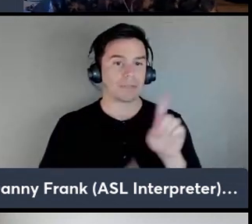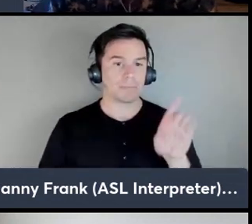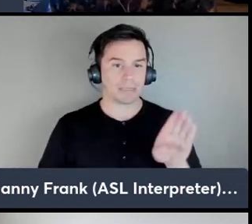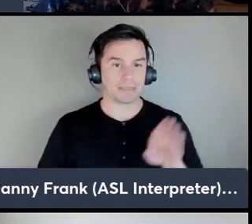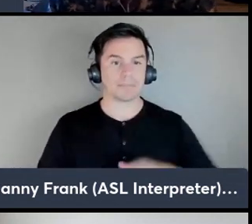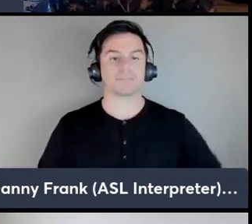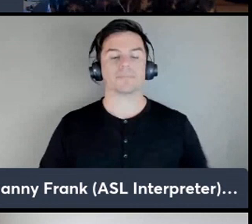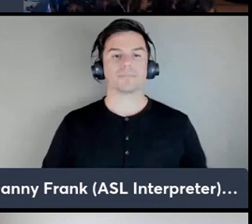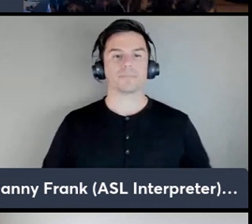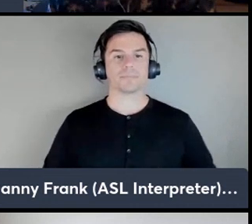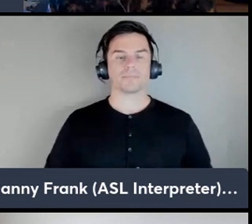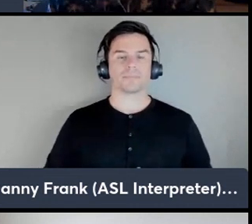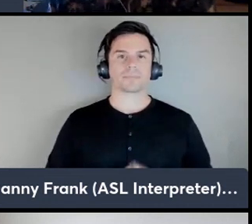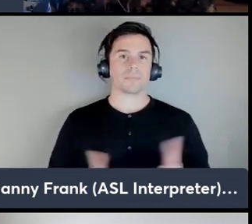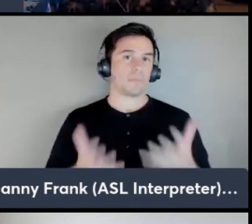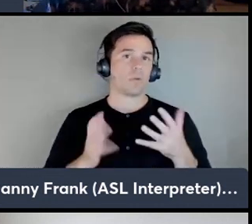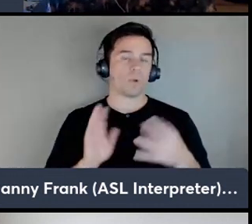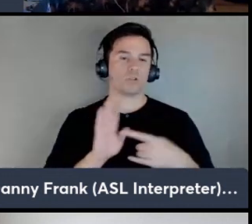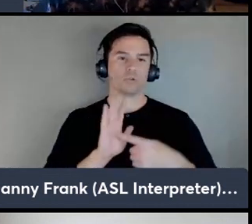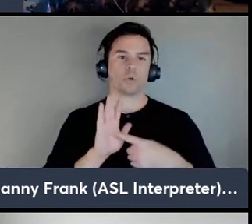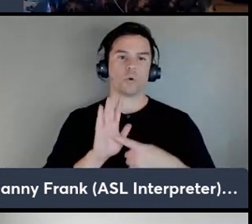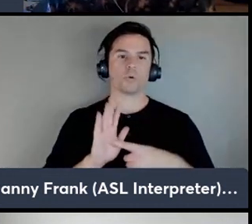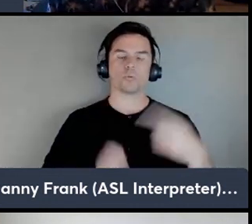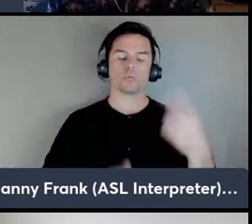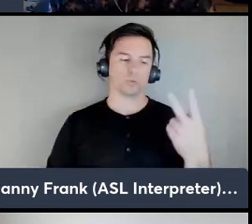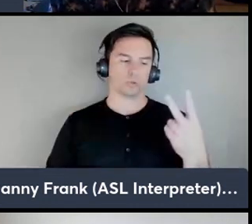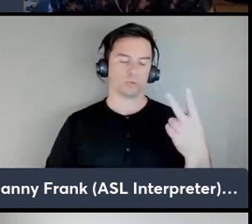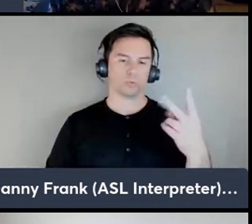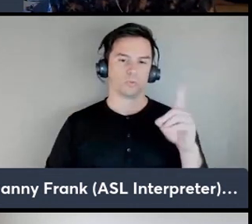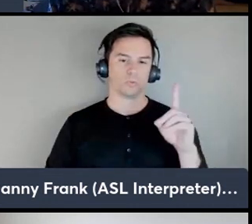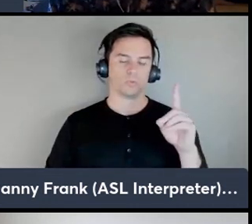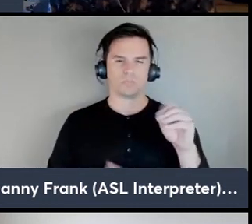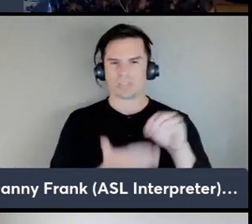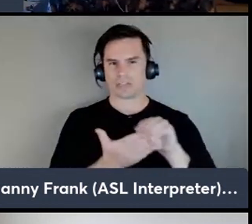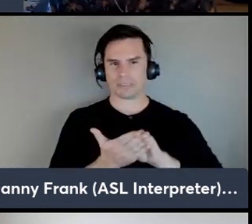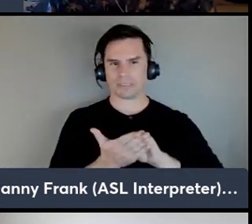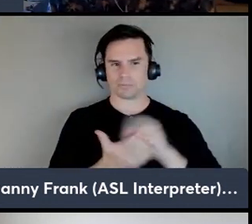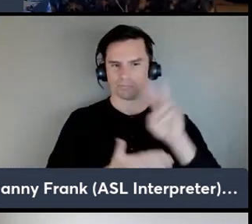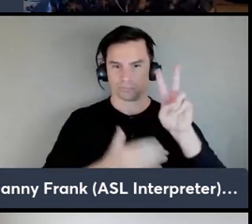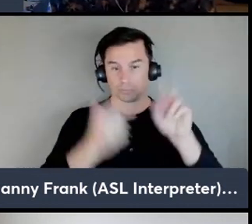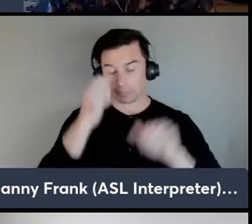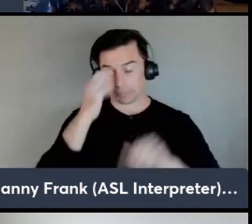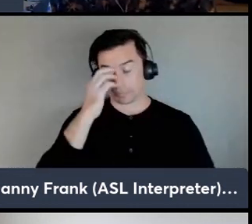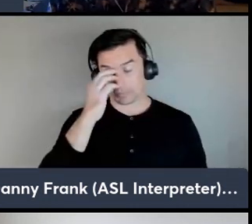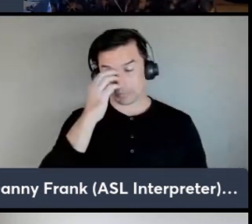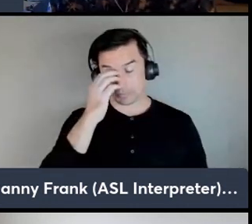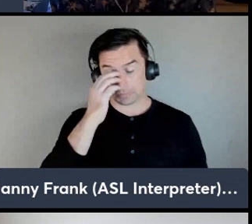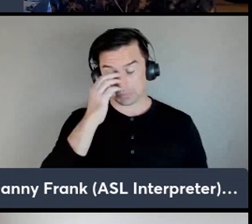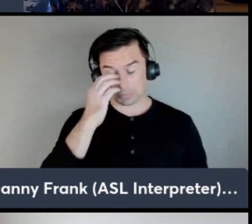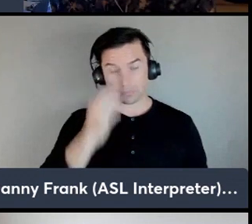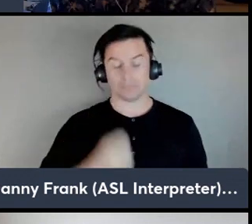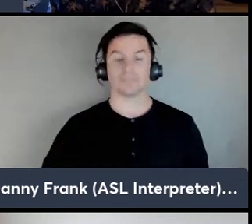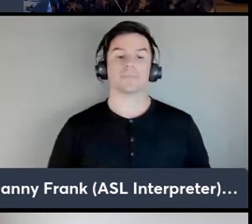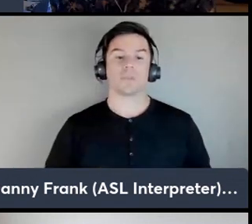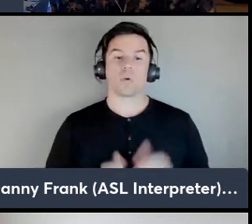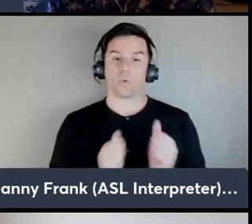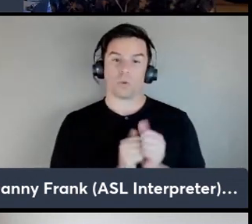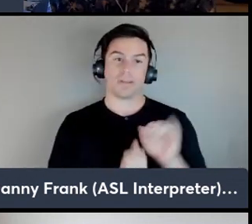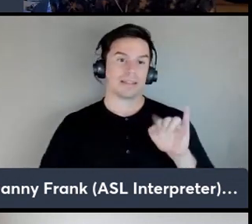And I want to just show you two documents. So I have two documents here with ID